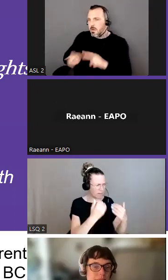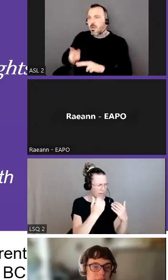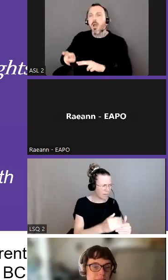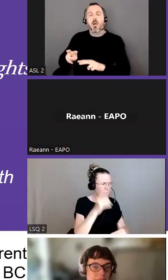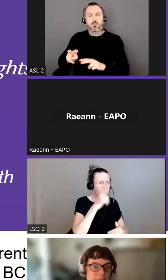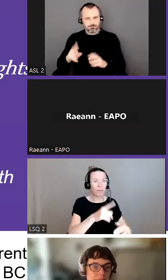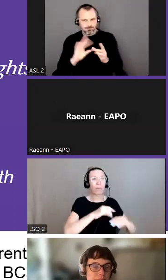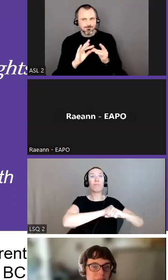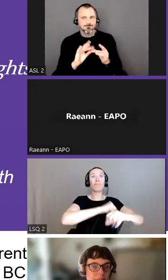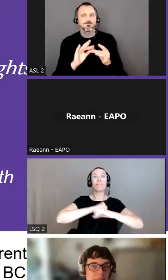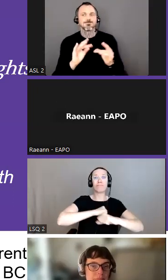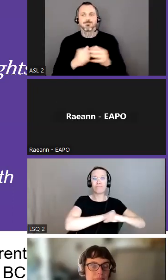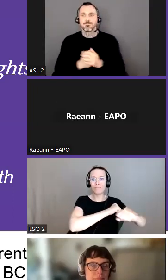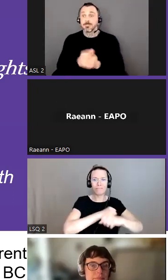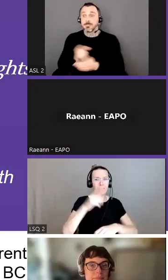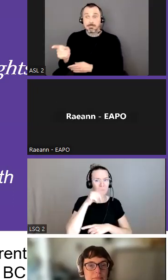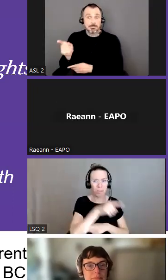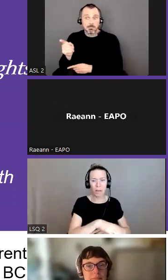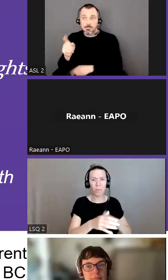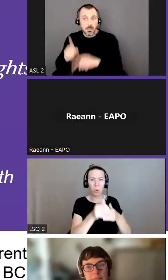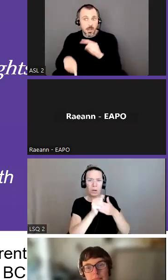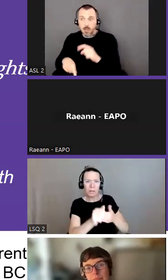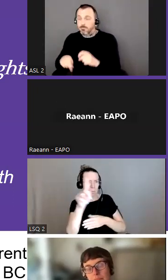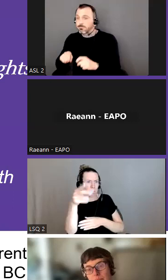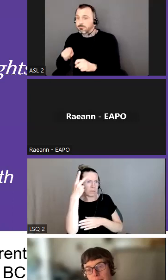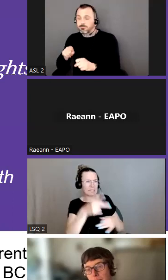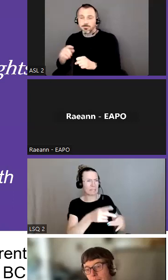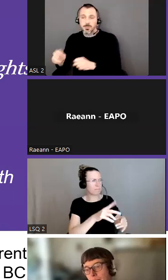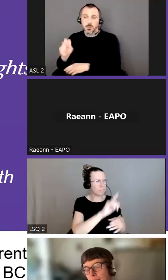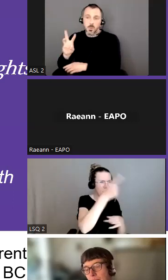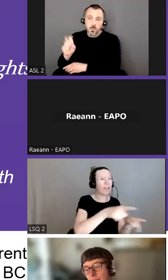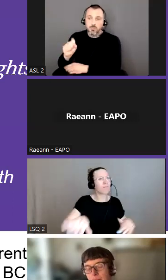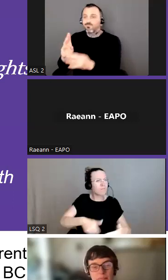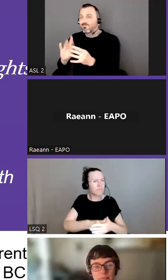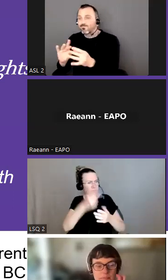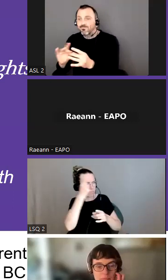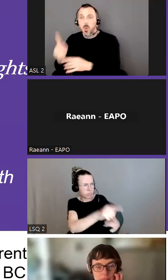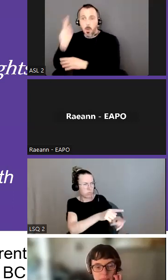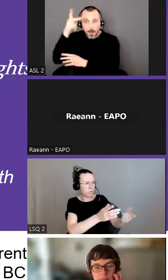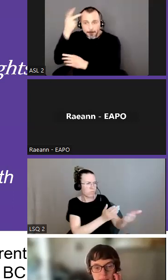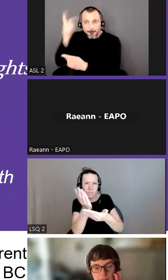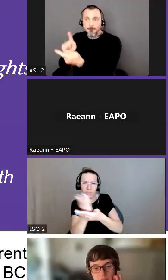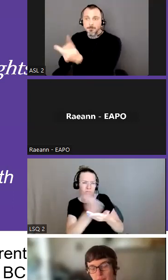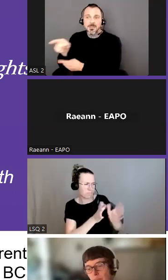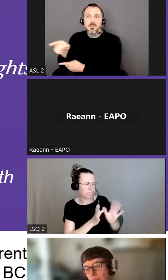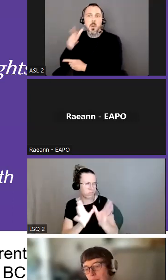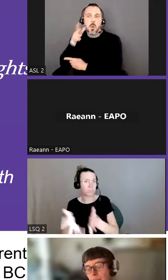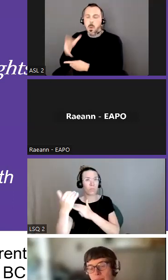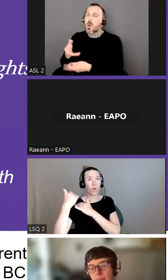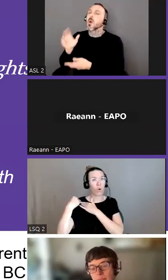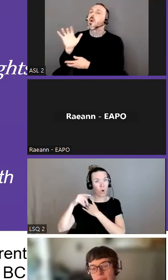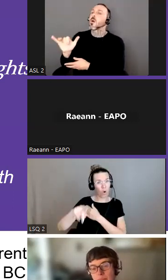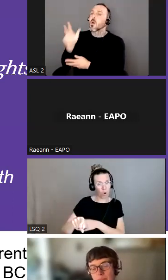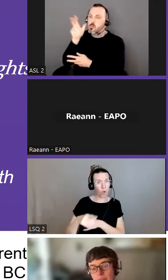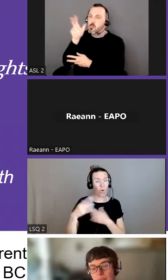speak to politicians, to bring forward their stories. Her role has always been to put those